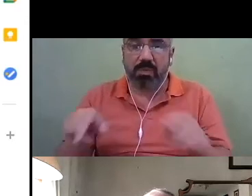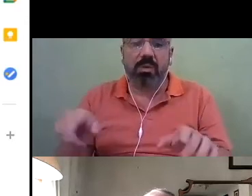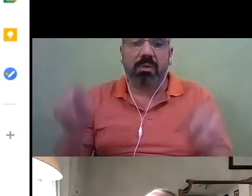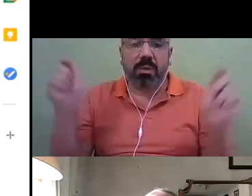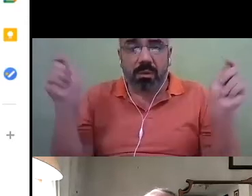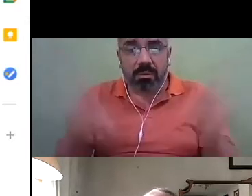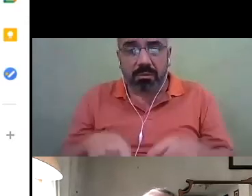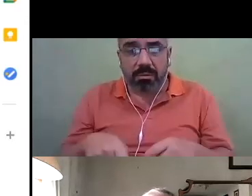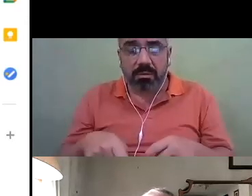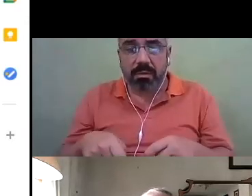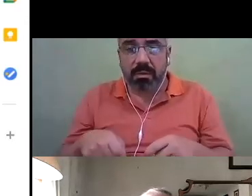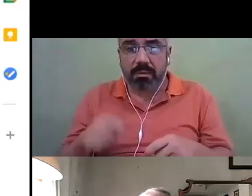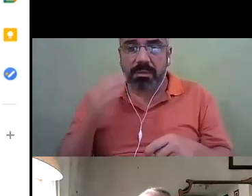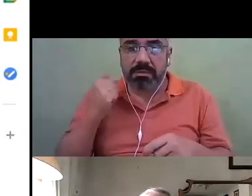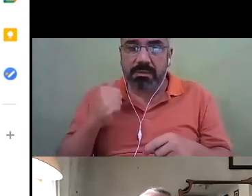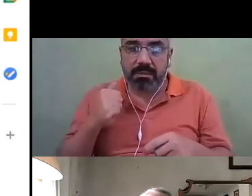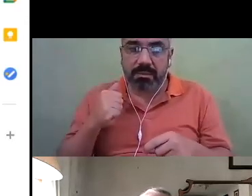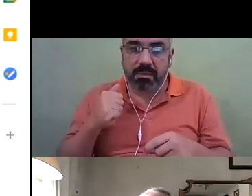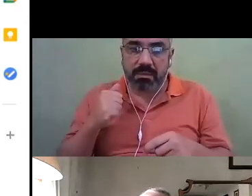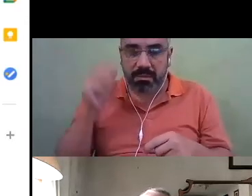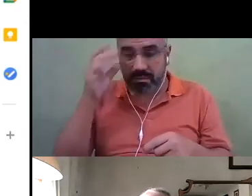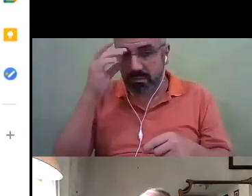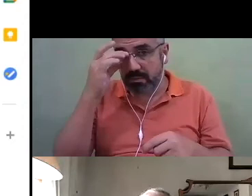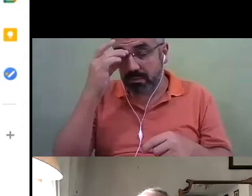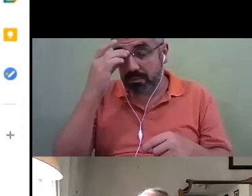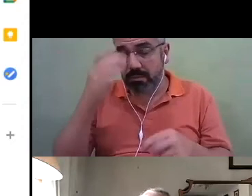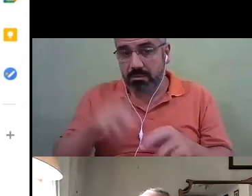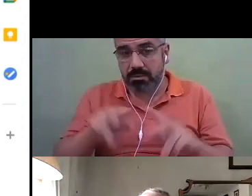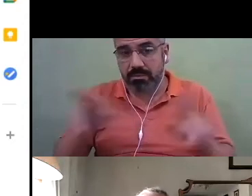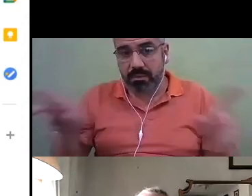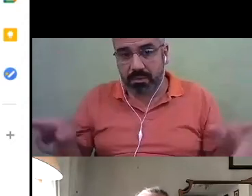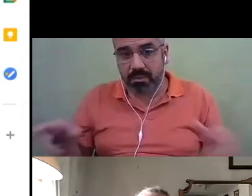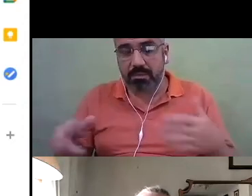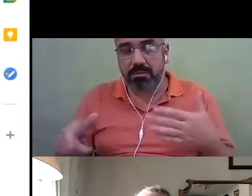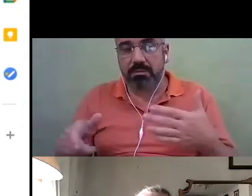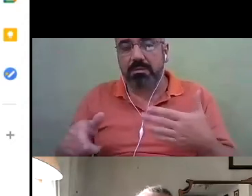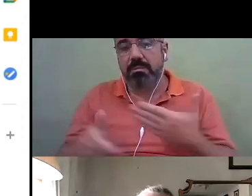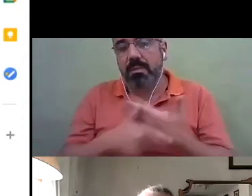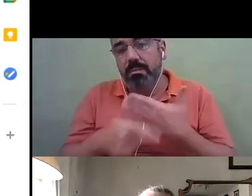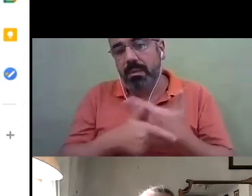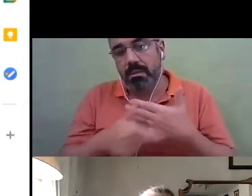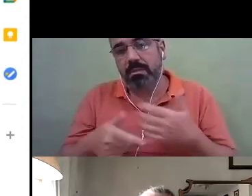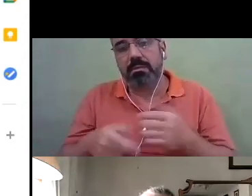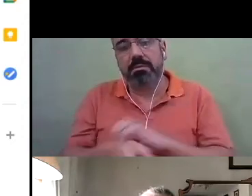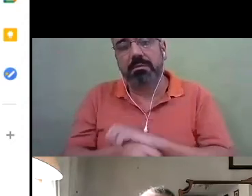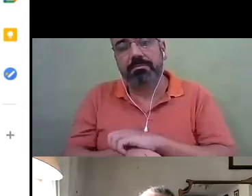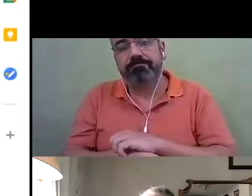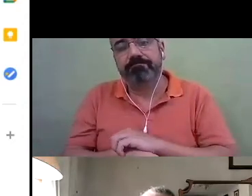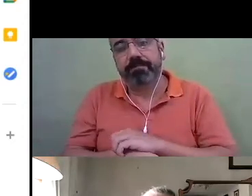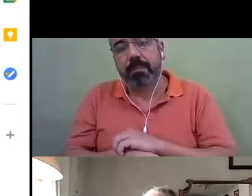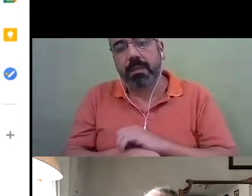looked at my experience of chat and all the different people who were saying different things. And it seemed to me